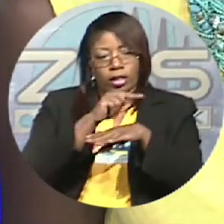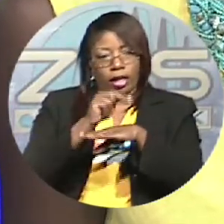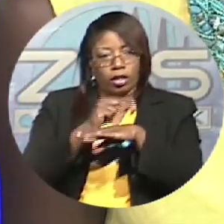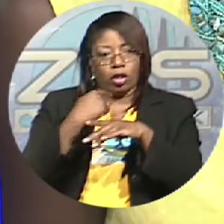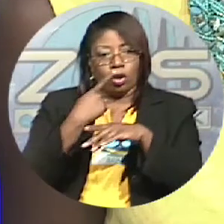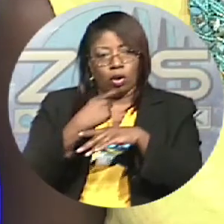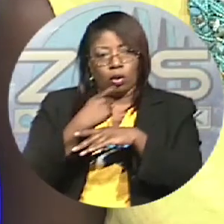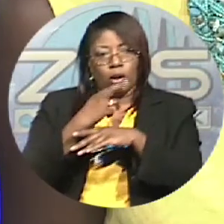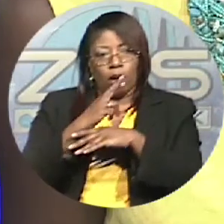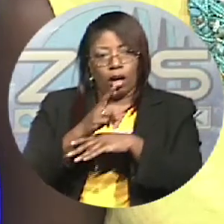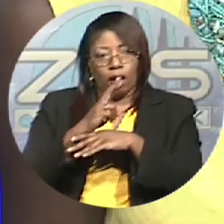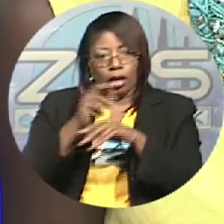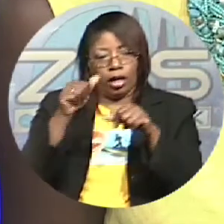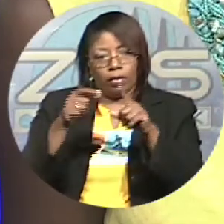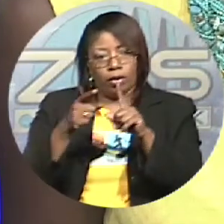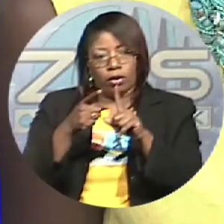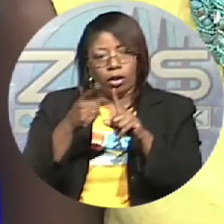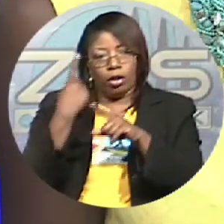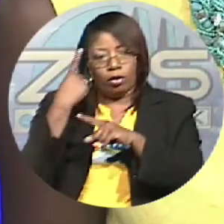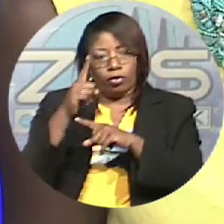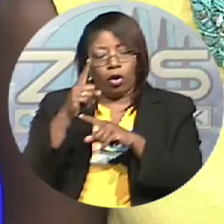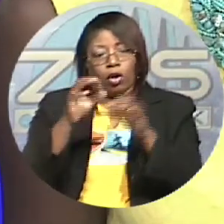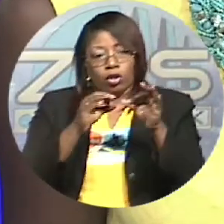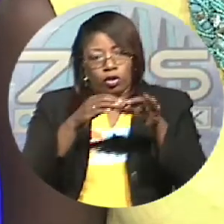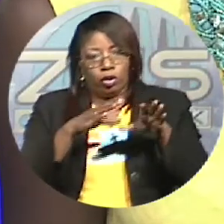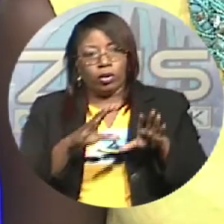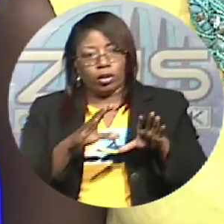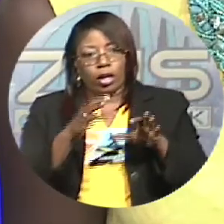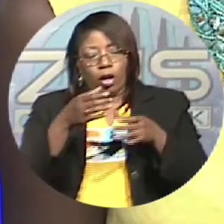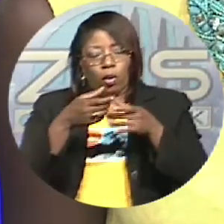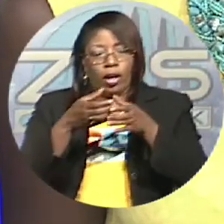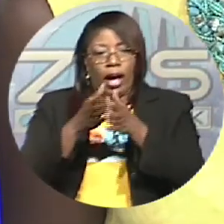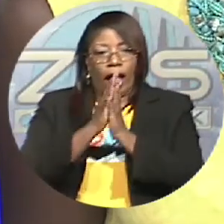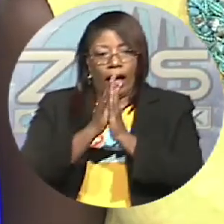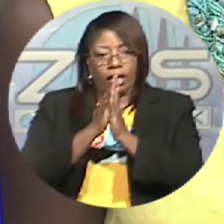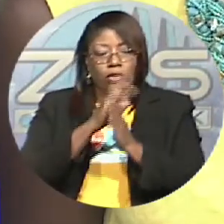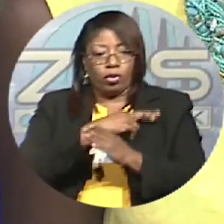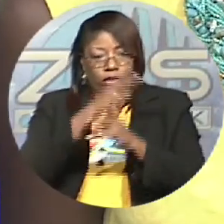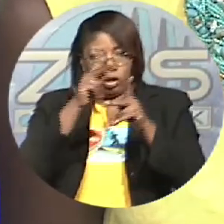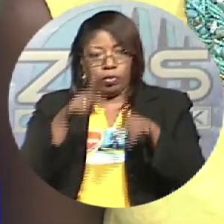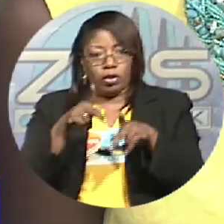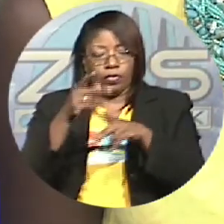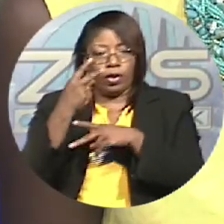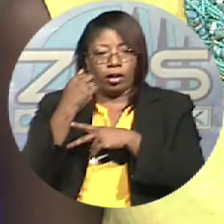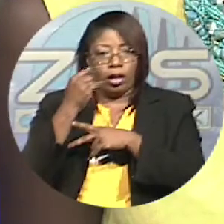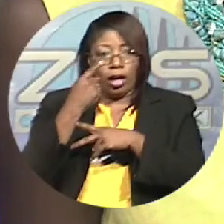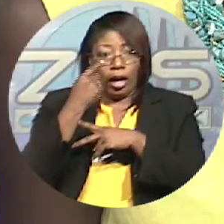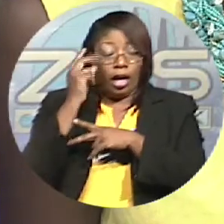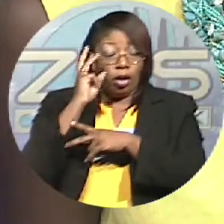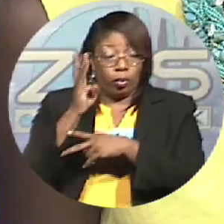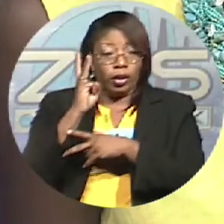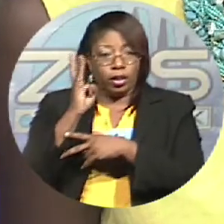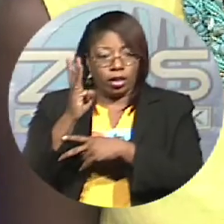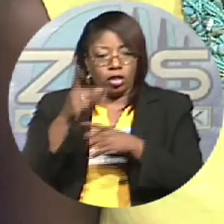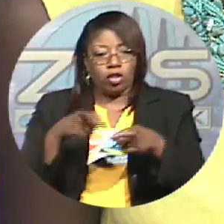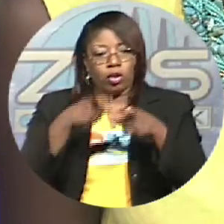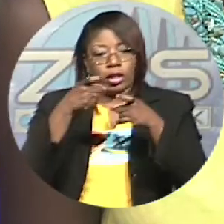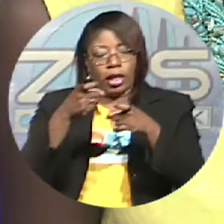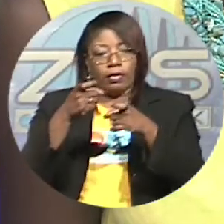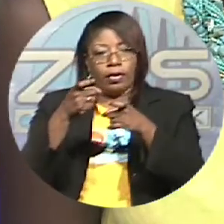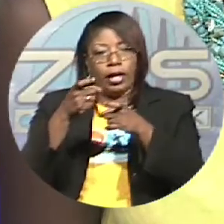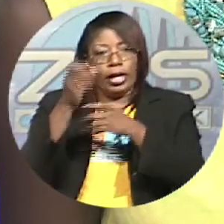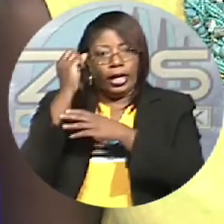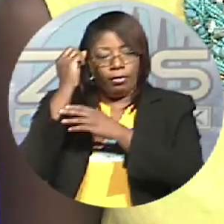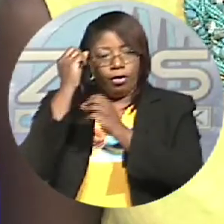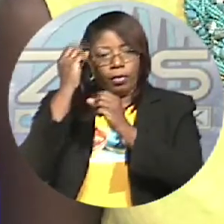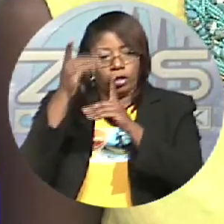who are available as potential jurors. She also asked the religious group to encourage eyewitnesses to give information to the police under the